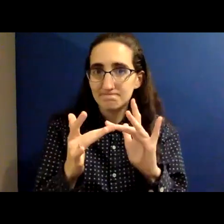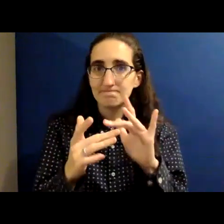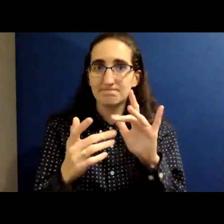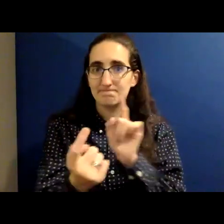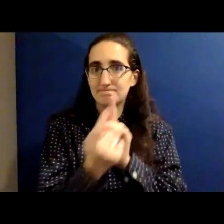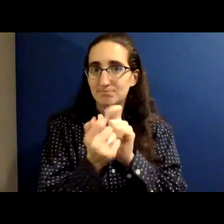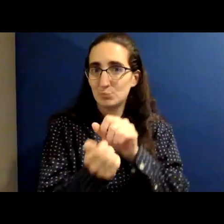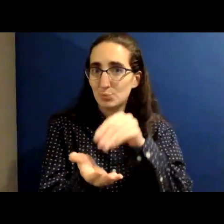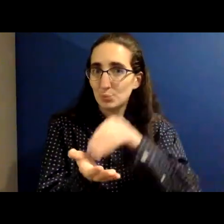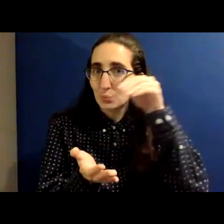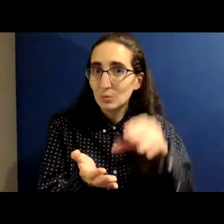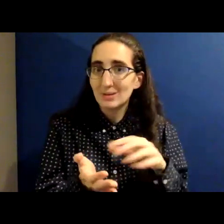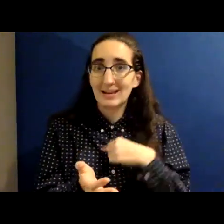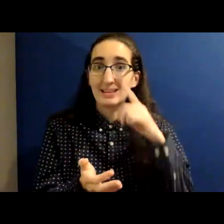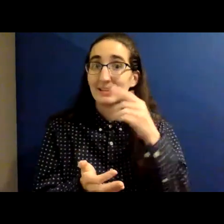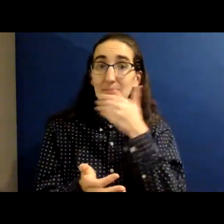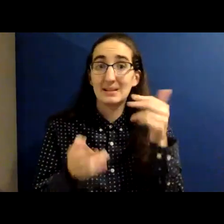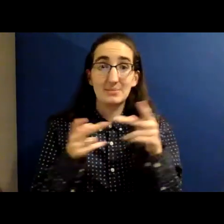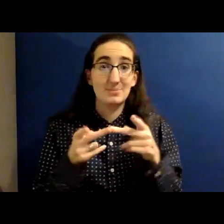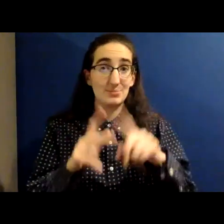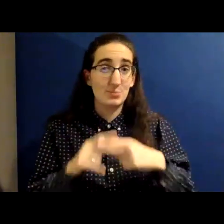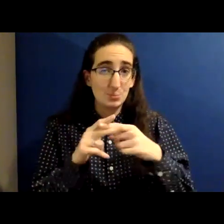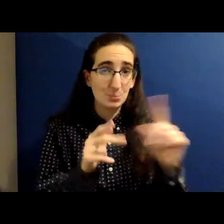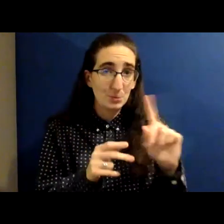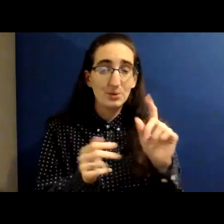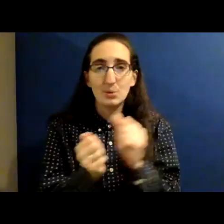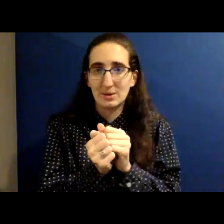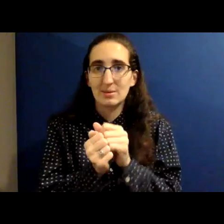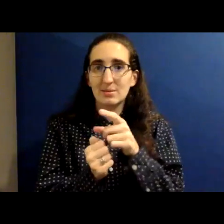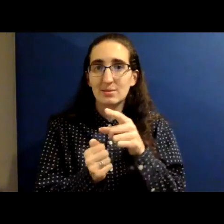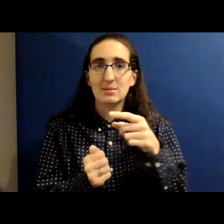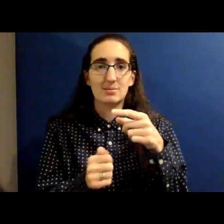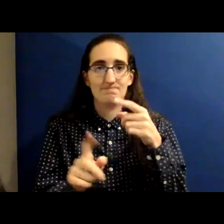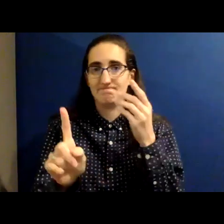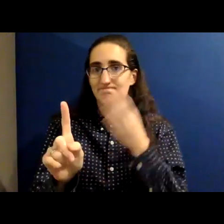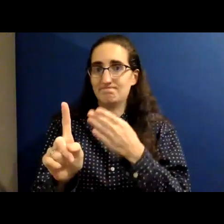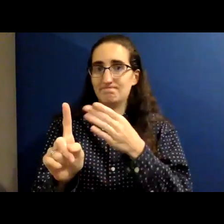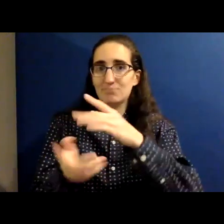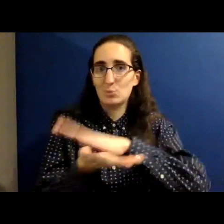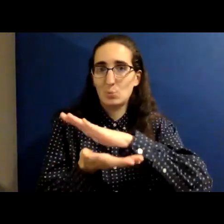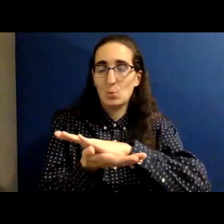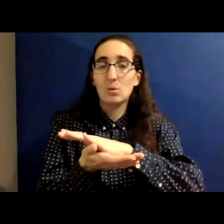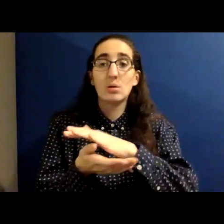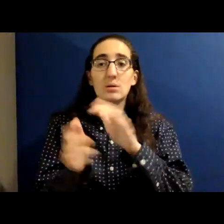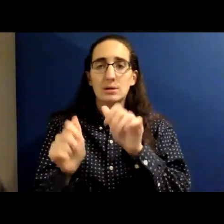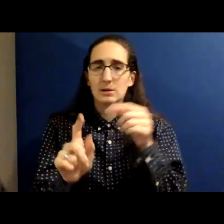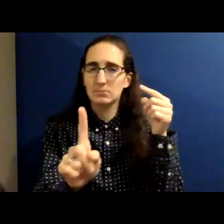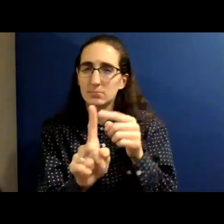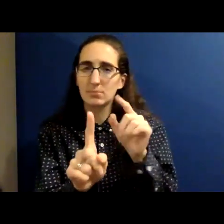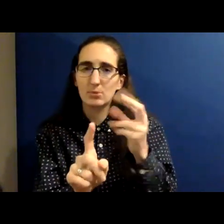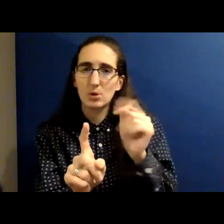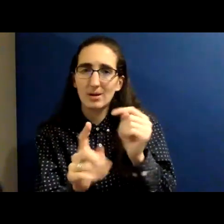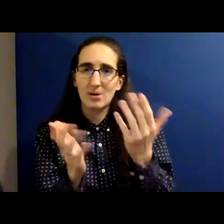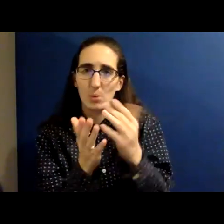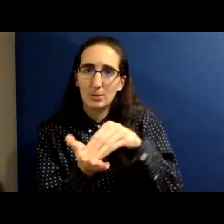students. And so I think the best place to start is with that point person at the school, and then we can kind of target what